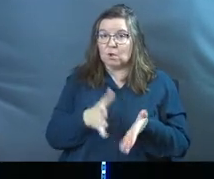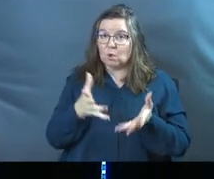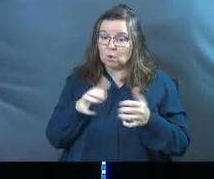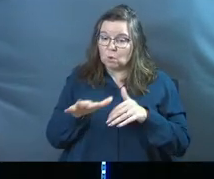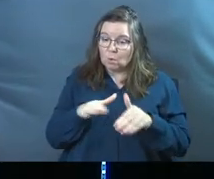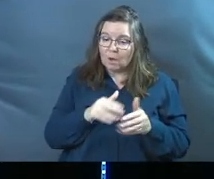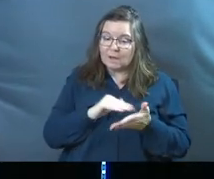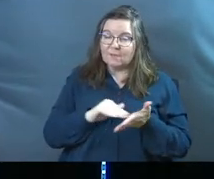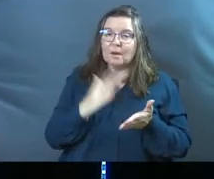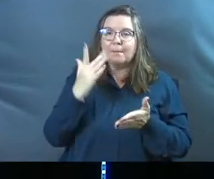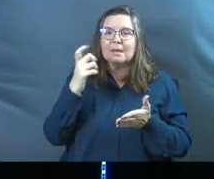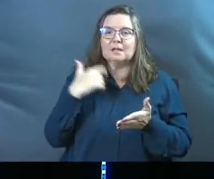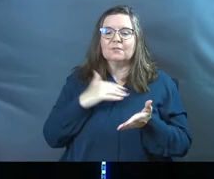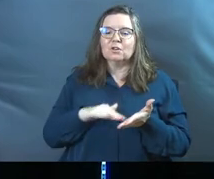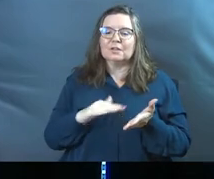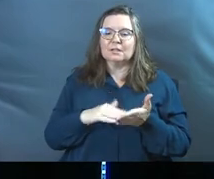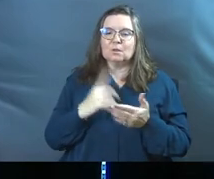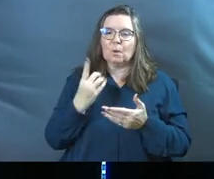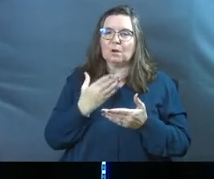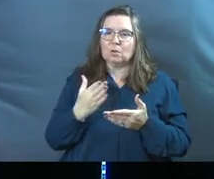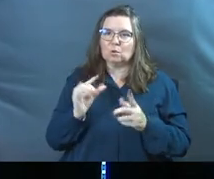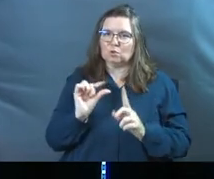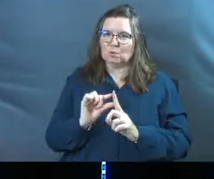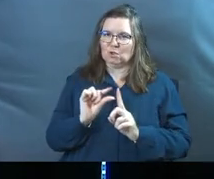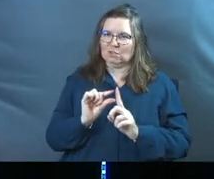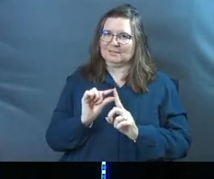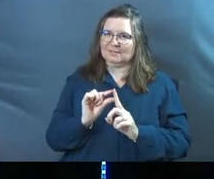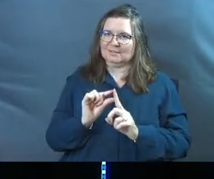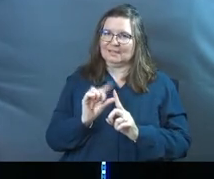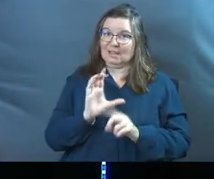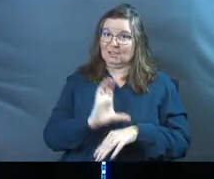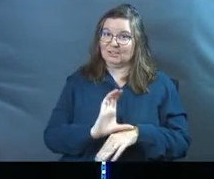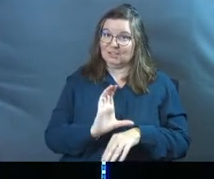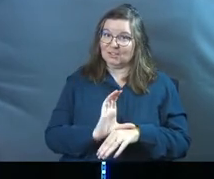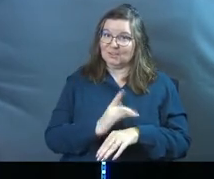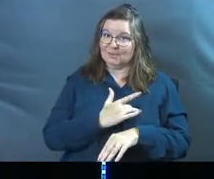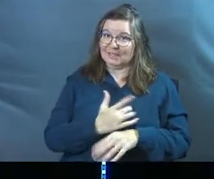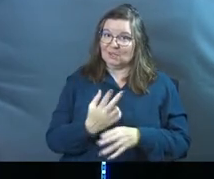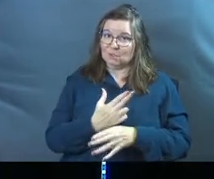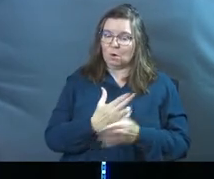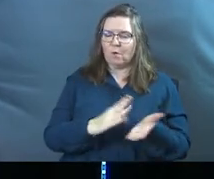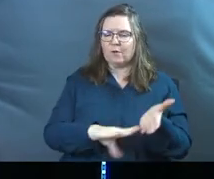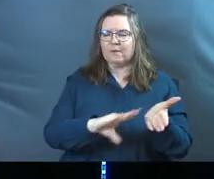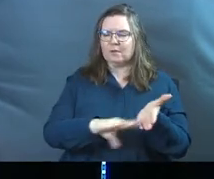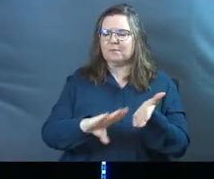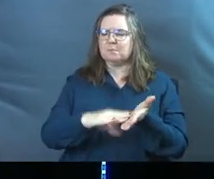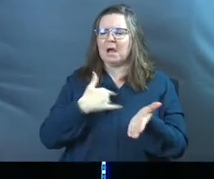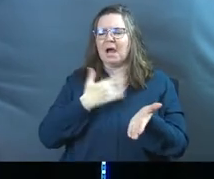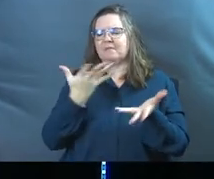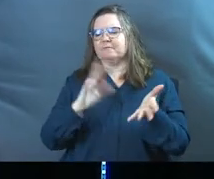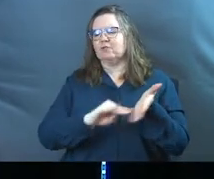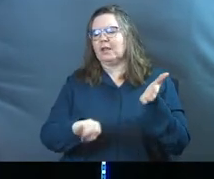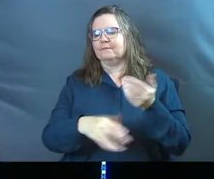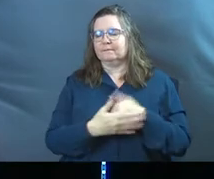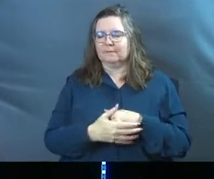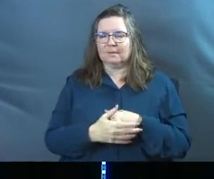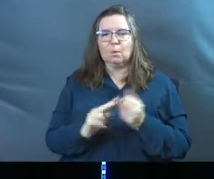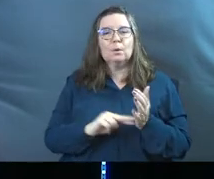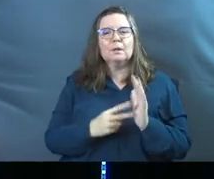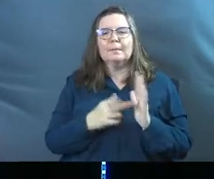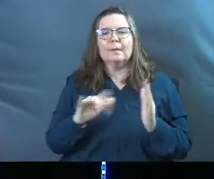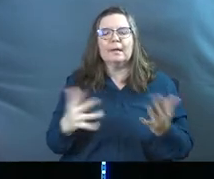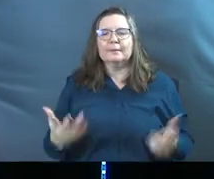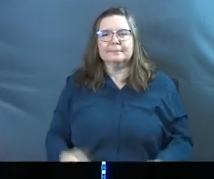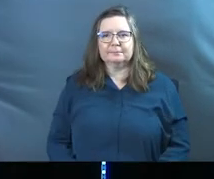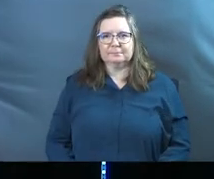you walk in forgiveness, because forgiveness is one of those words, isn't it? In the church, I forgave. What did you mean by